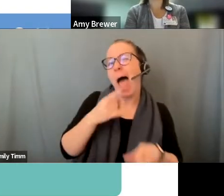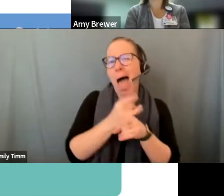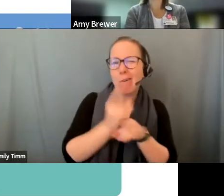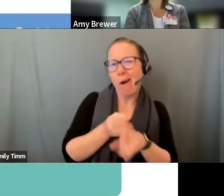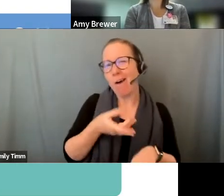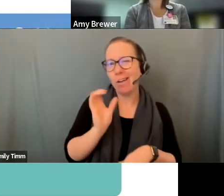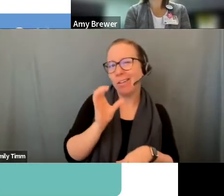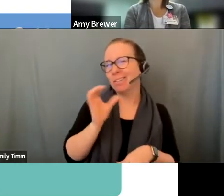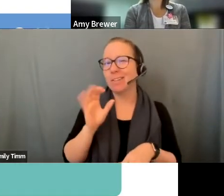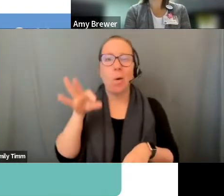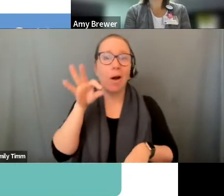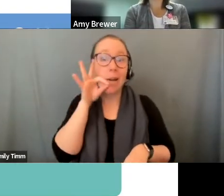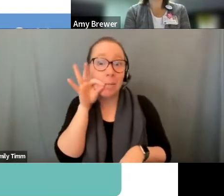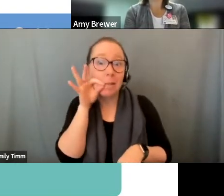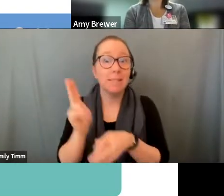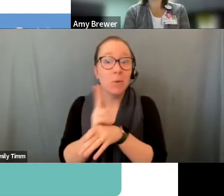cannabis use? Are